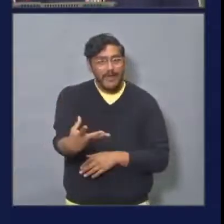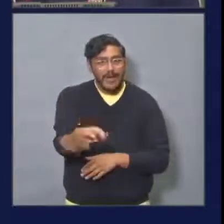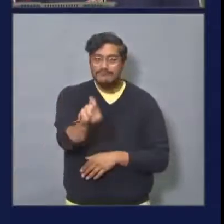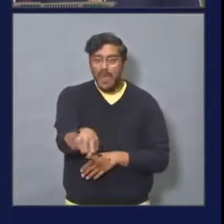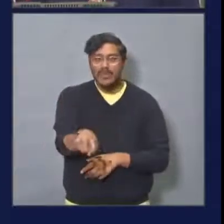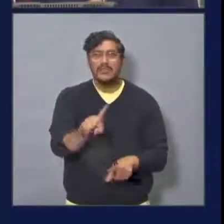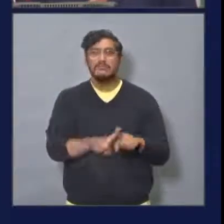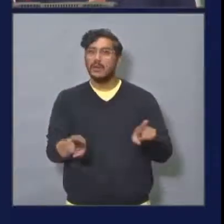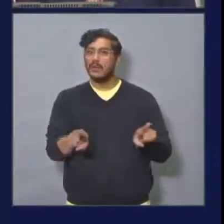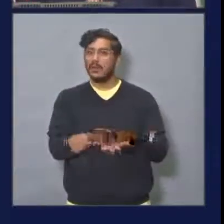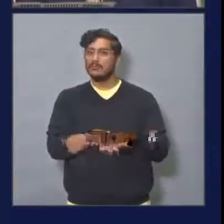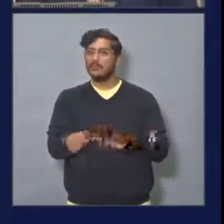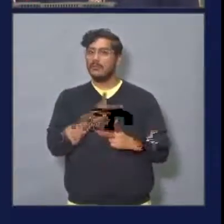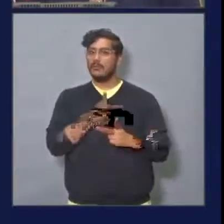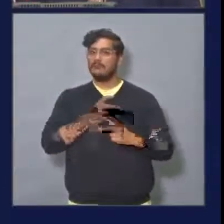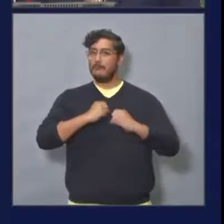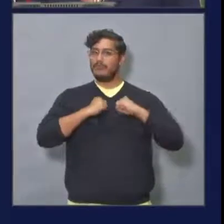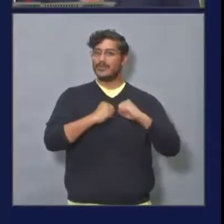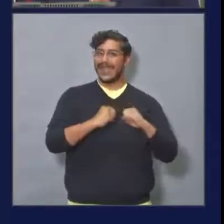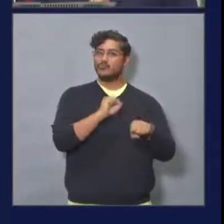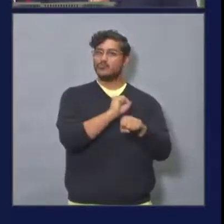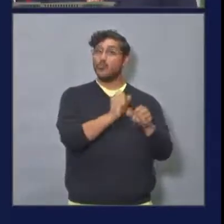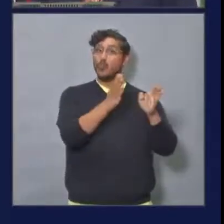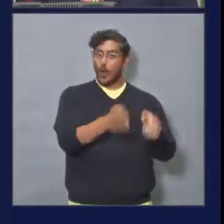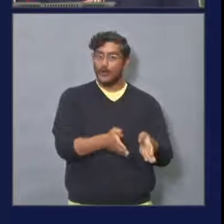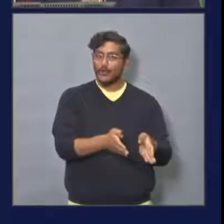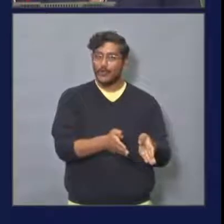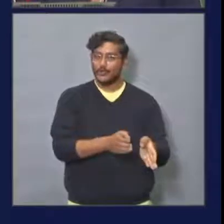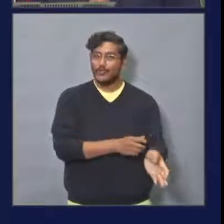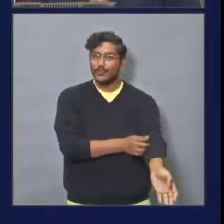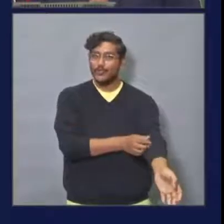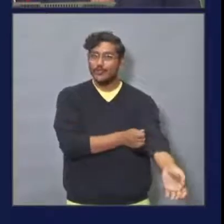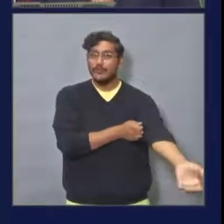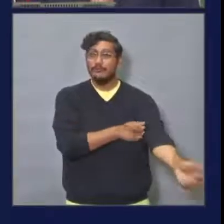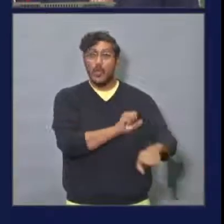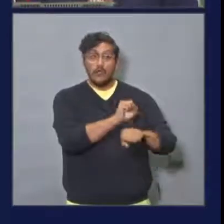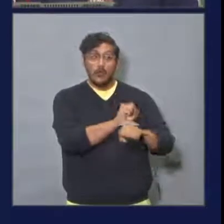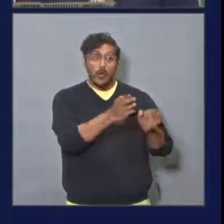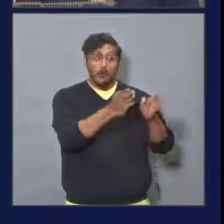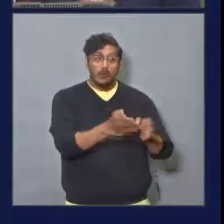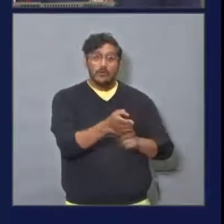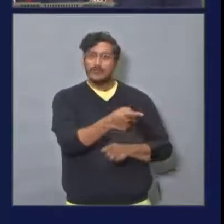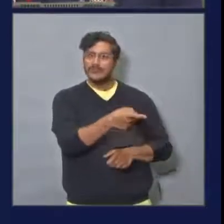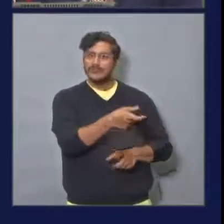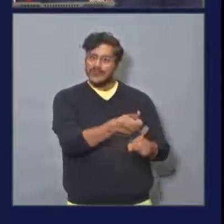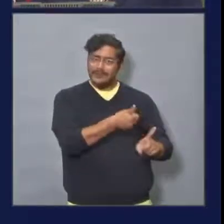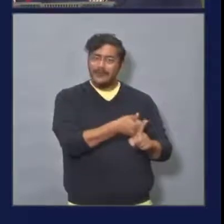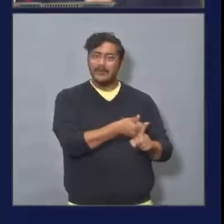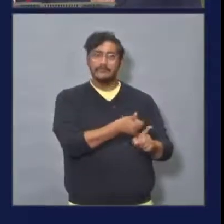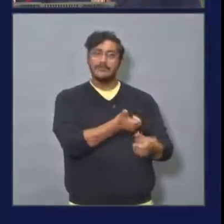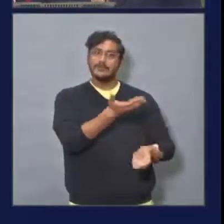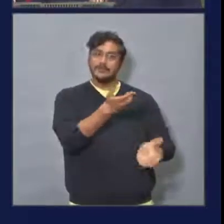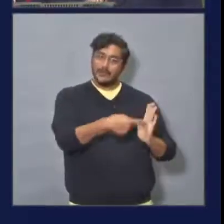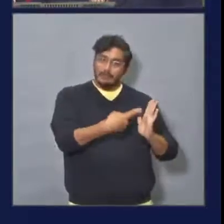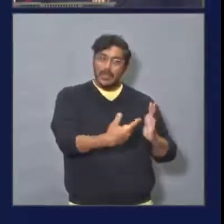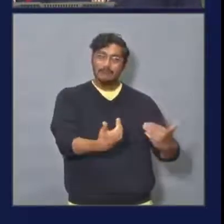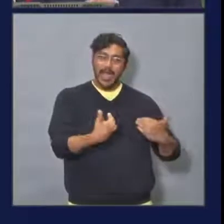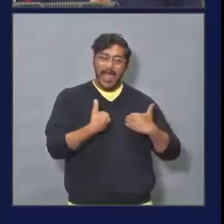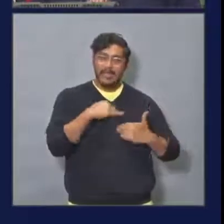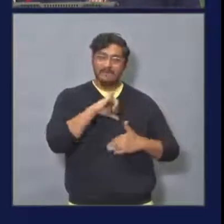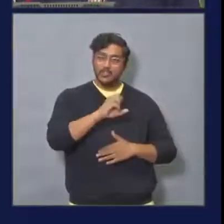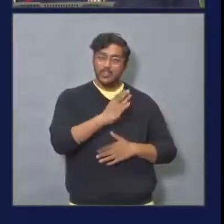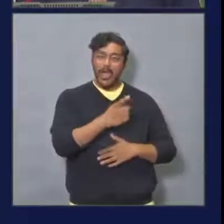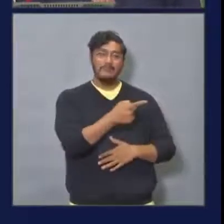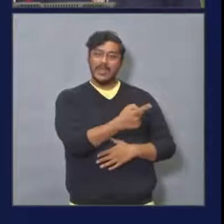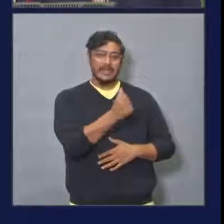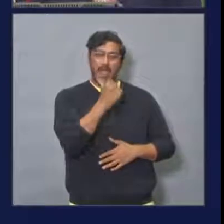very mindful of protecting workers, often who may be in job situations where they're not getting the